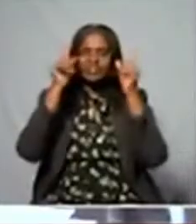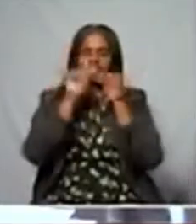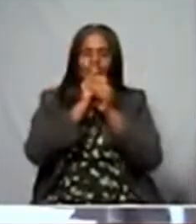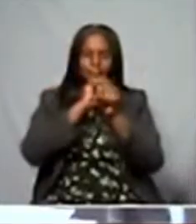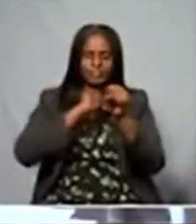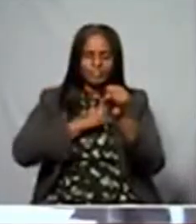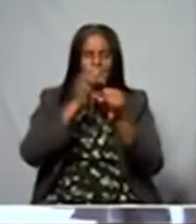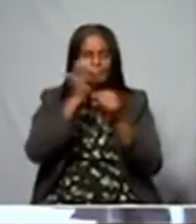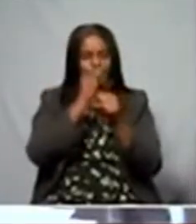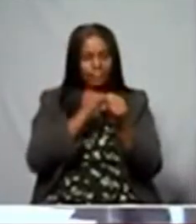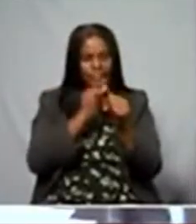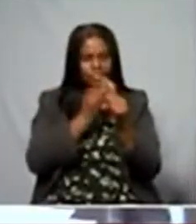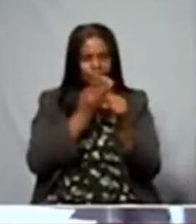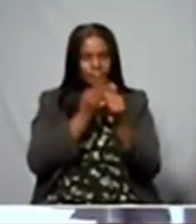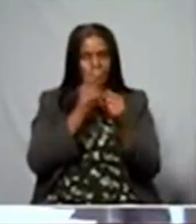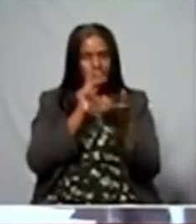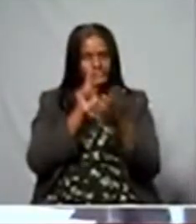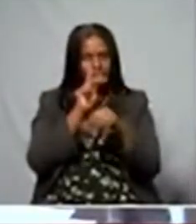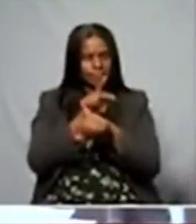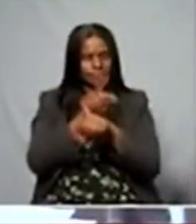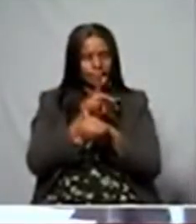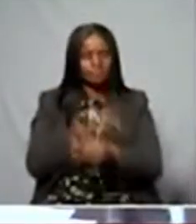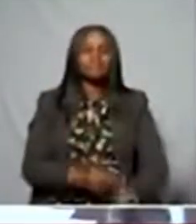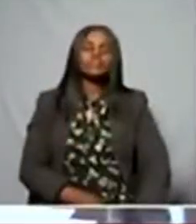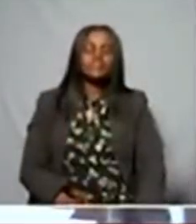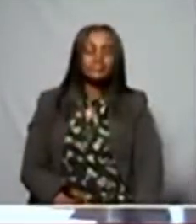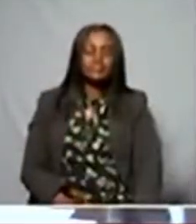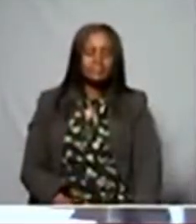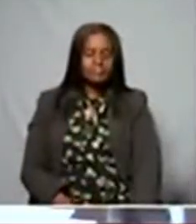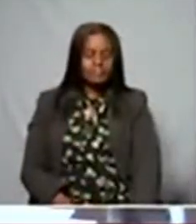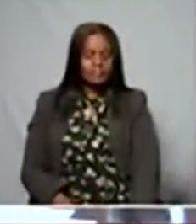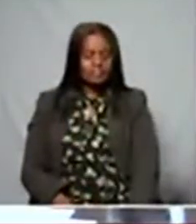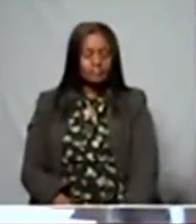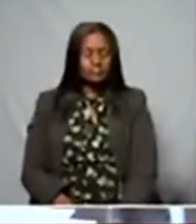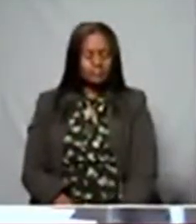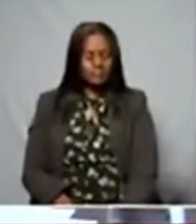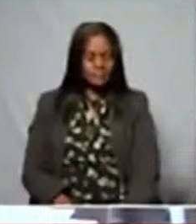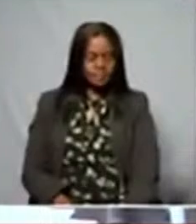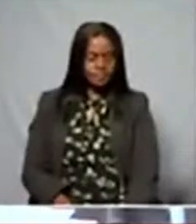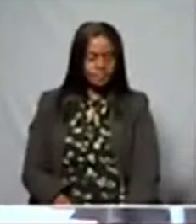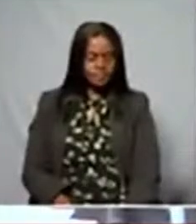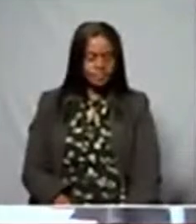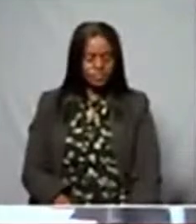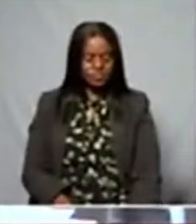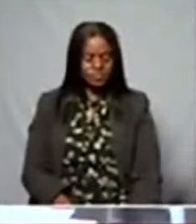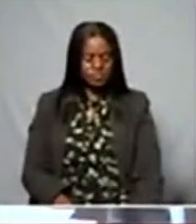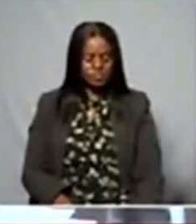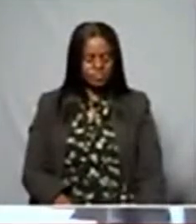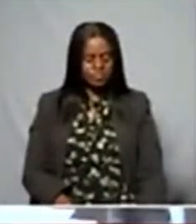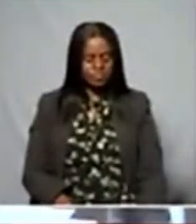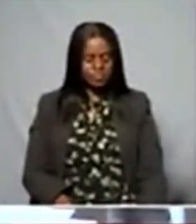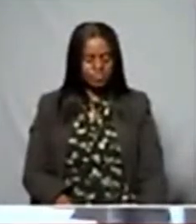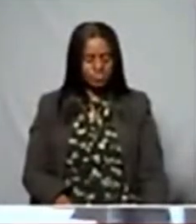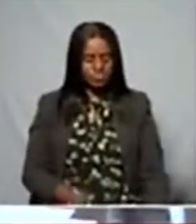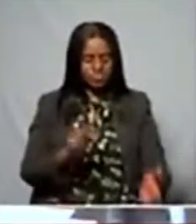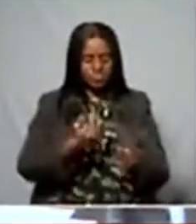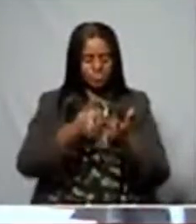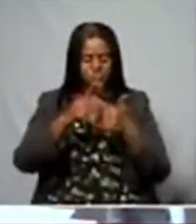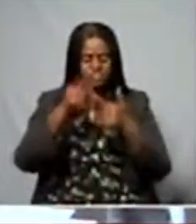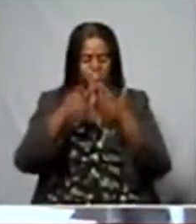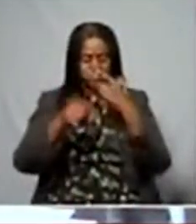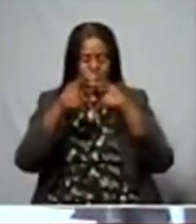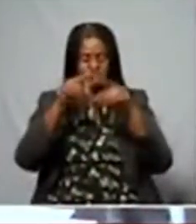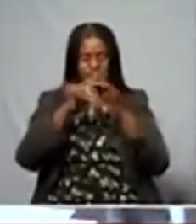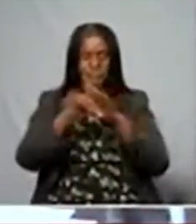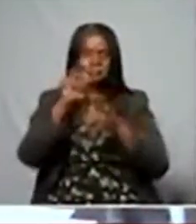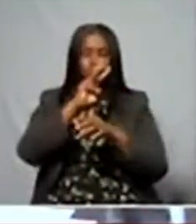designing these projects. Then in terms of the program that is taking place in